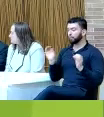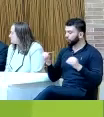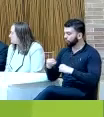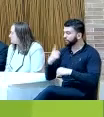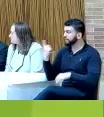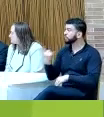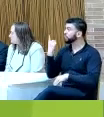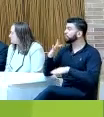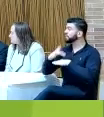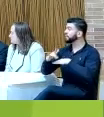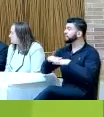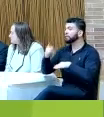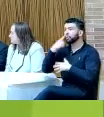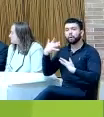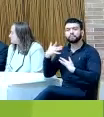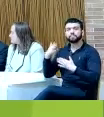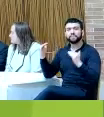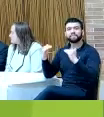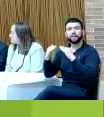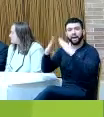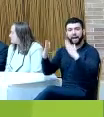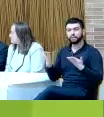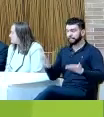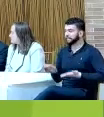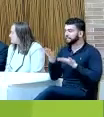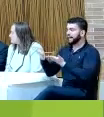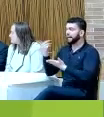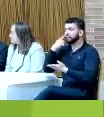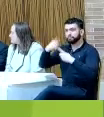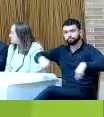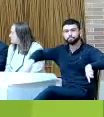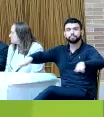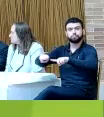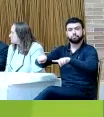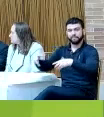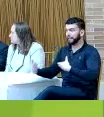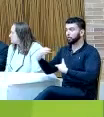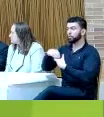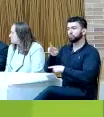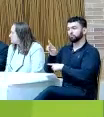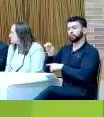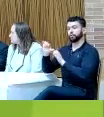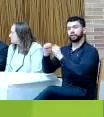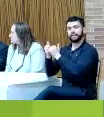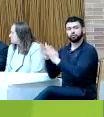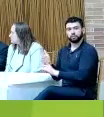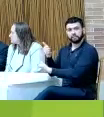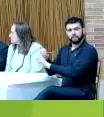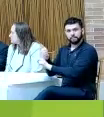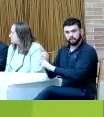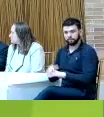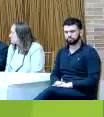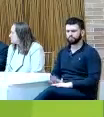provide fair housing guidance to the public this includes Realtors um we we pride